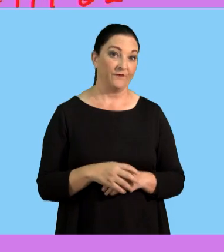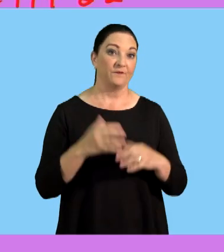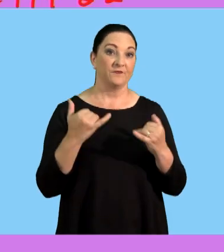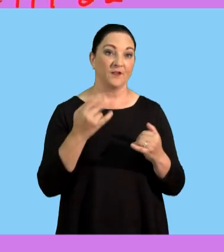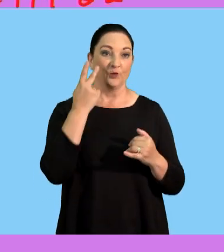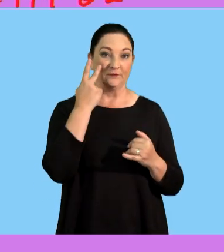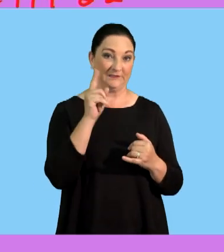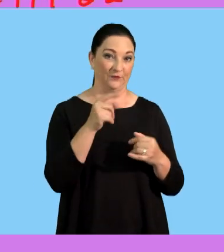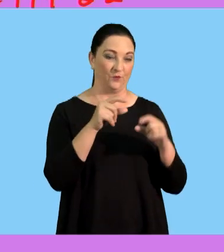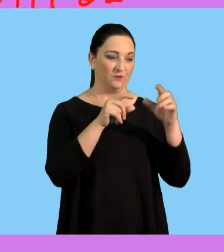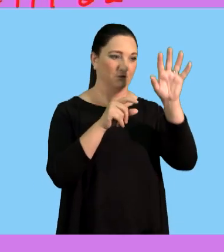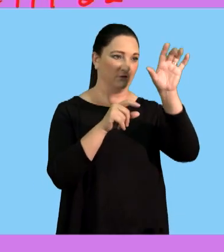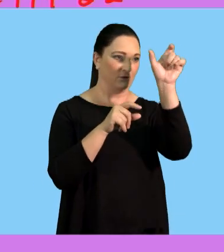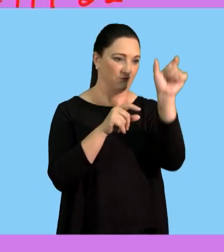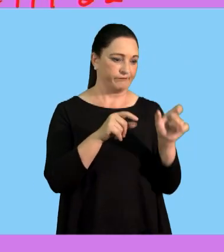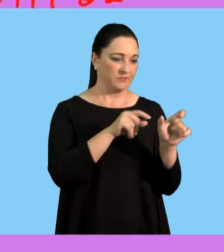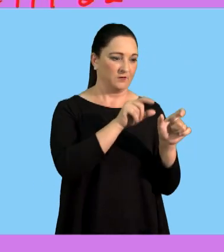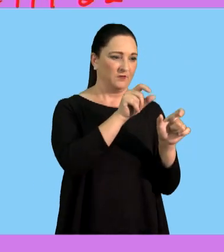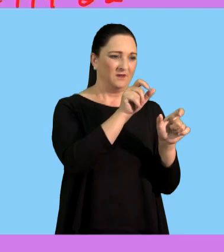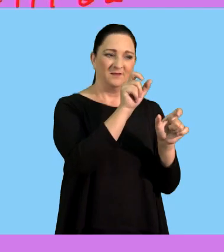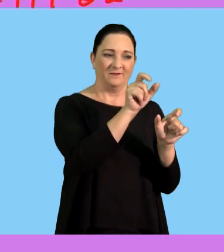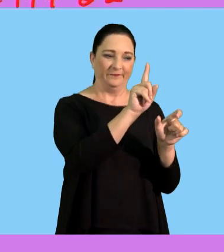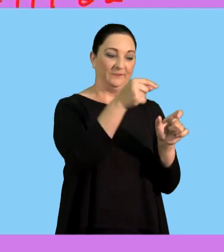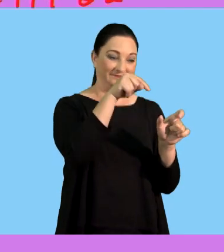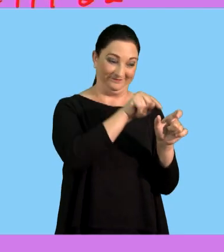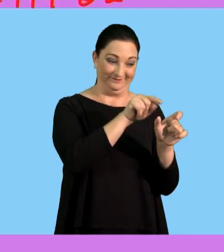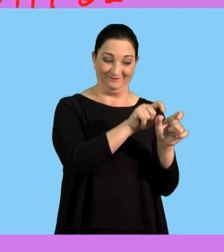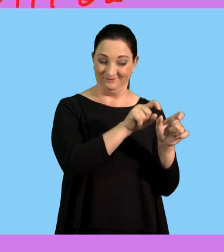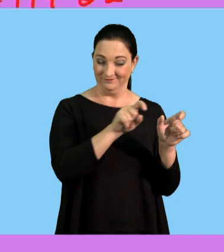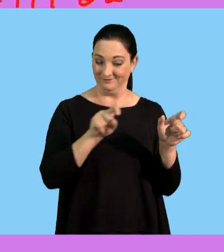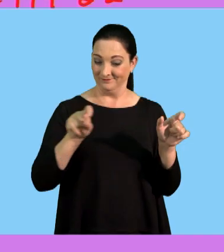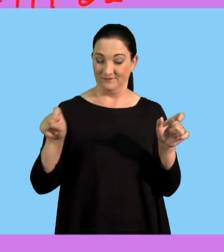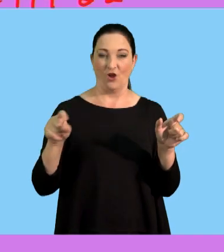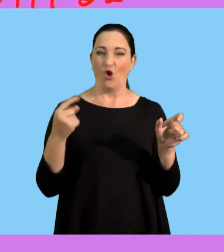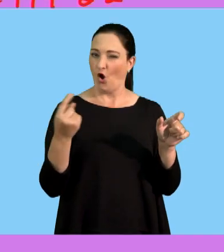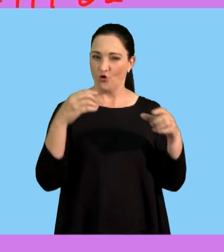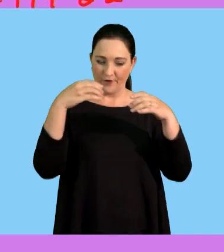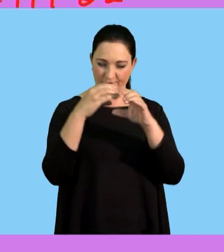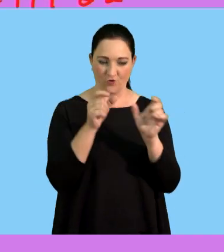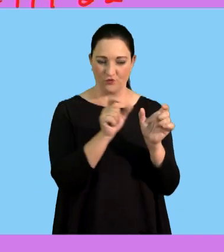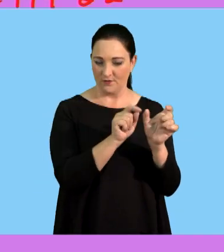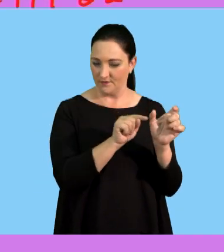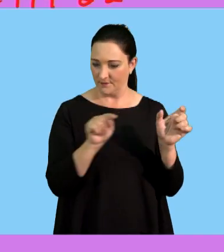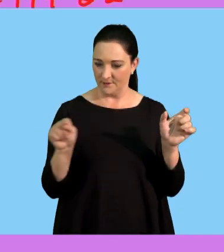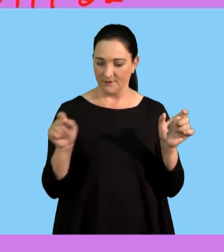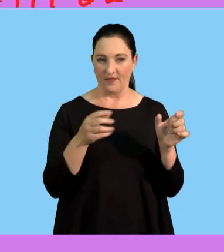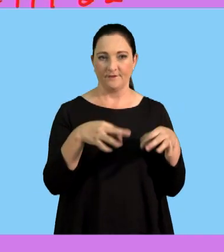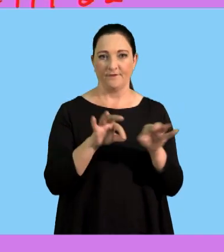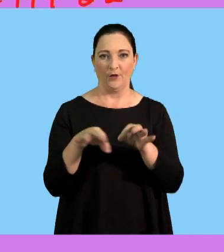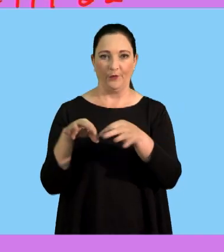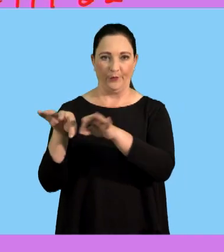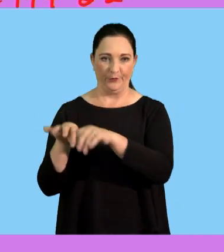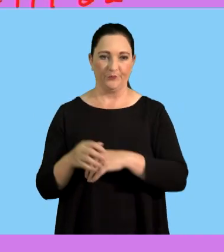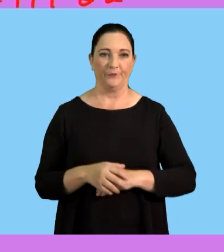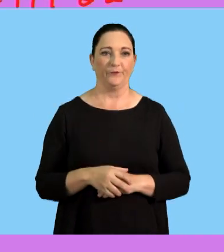So meaning, yeah, over 45 years old, right? So therefore, I'm going to work with these values only. Okay,